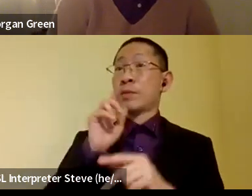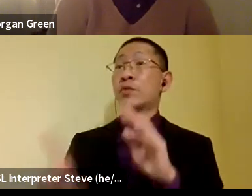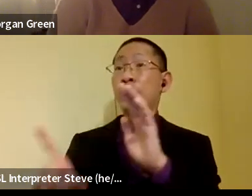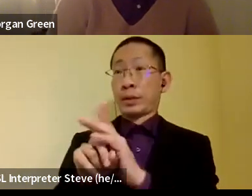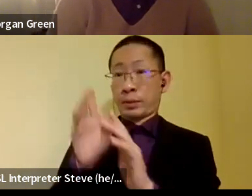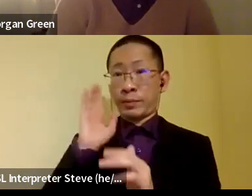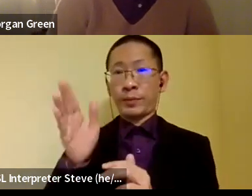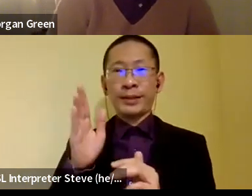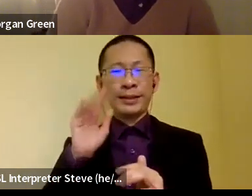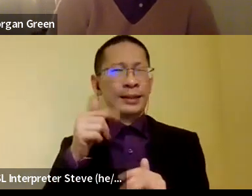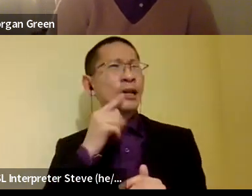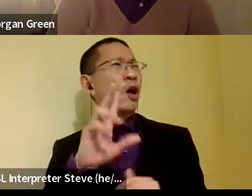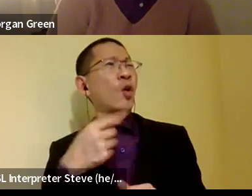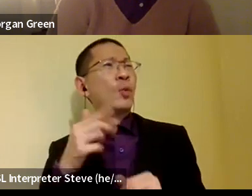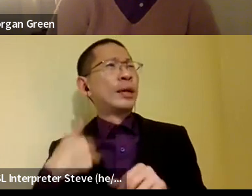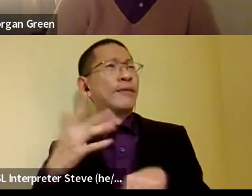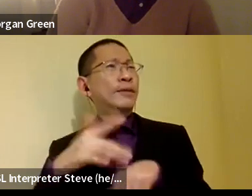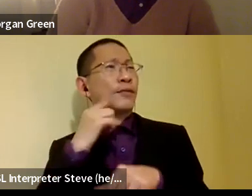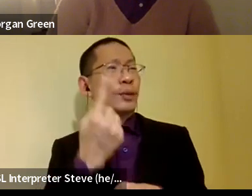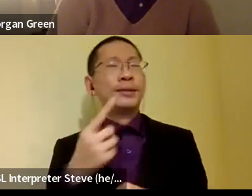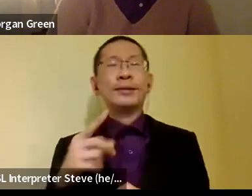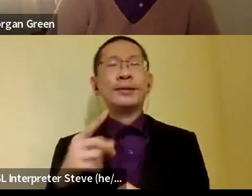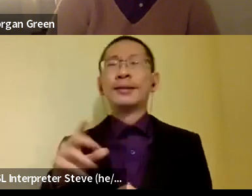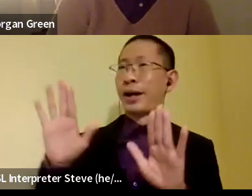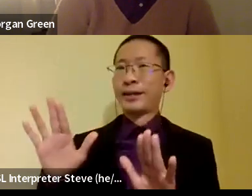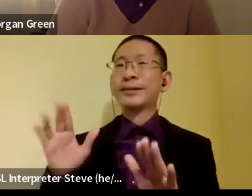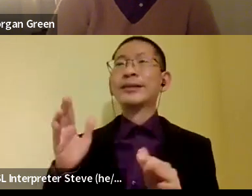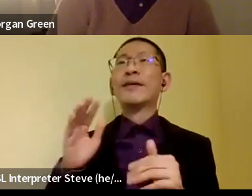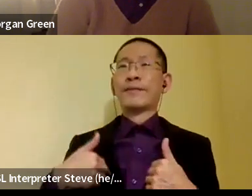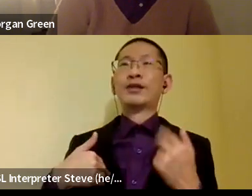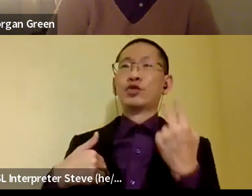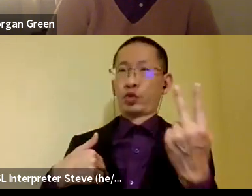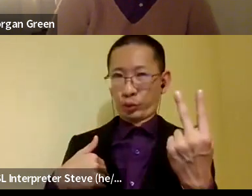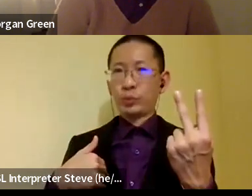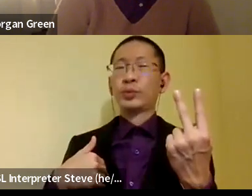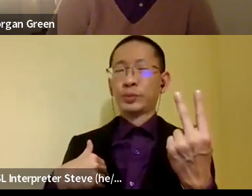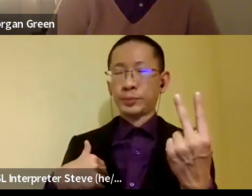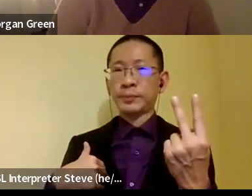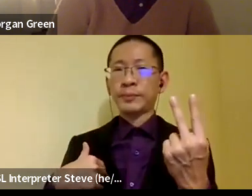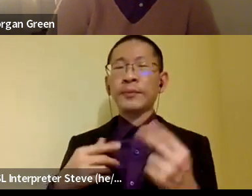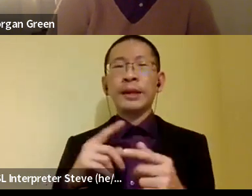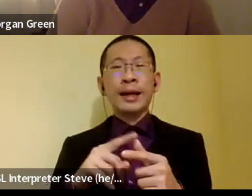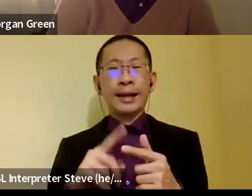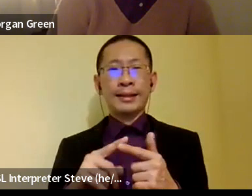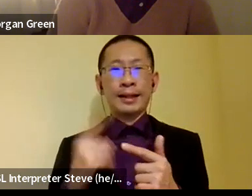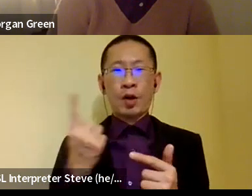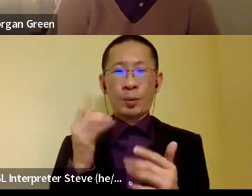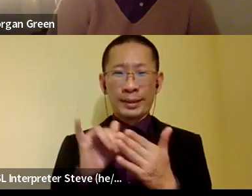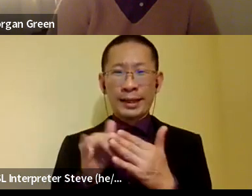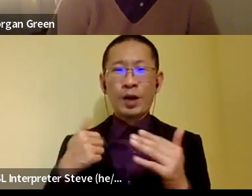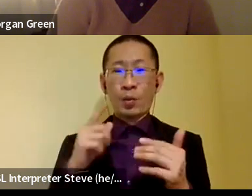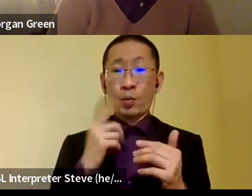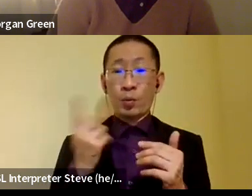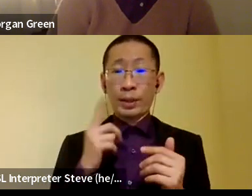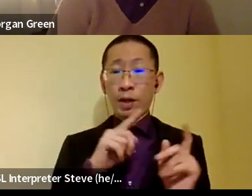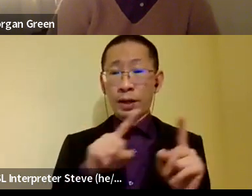meeting, do you know? And they're like, oh, we only have space for one. We're like, awesome, we'll be two, do you know? And I think really like always that, like, we are coming